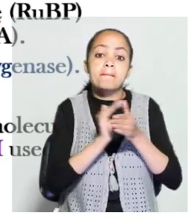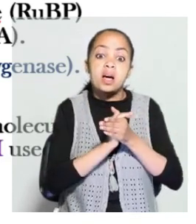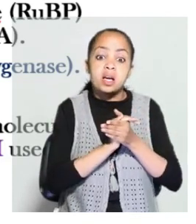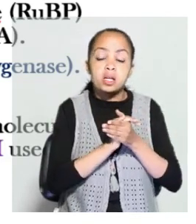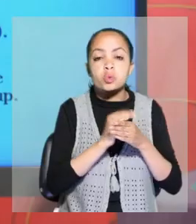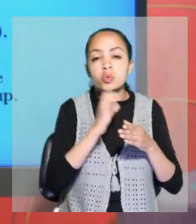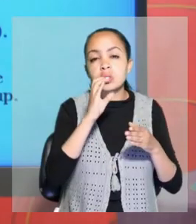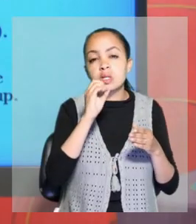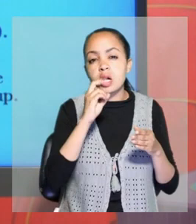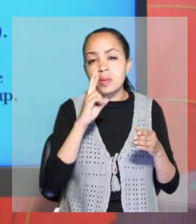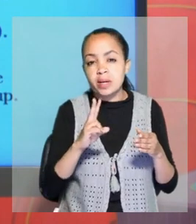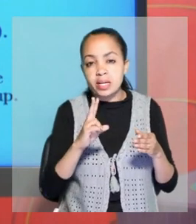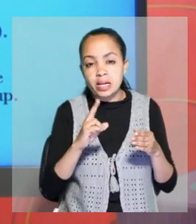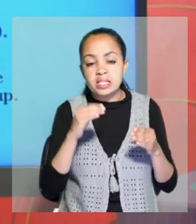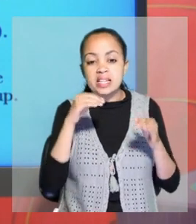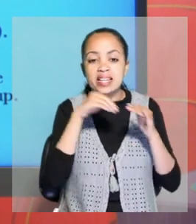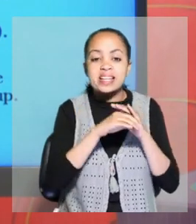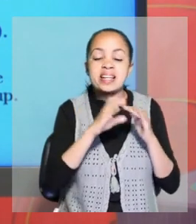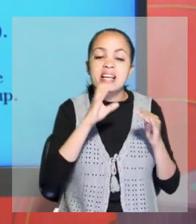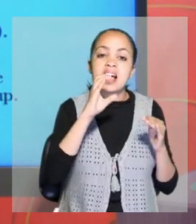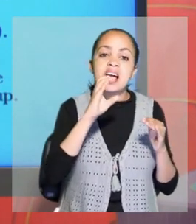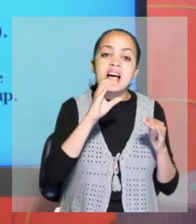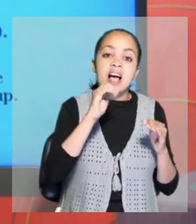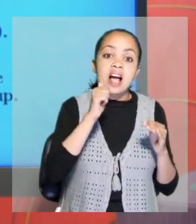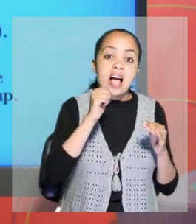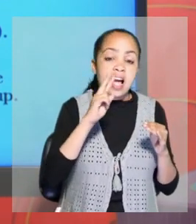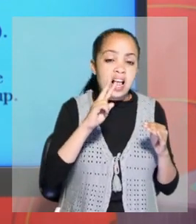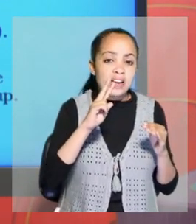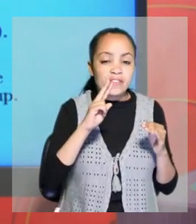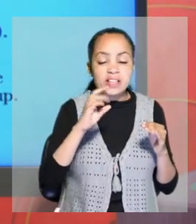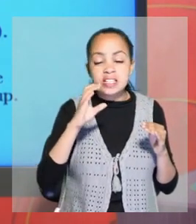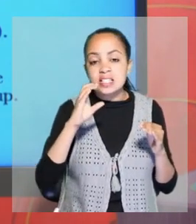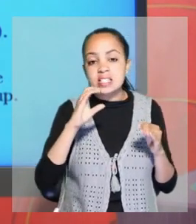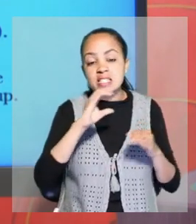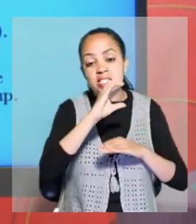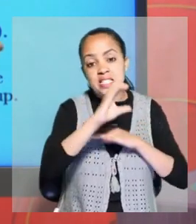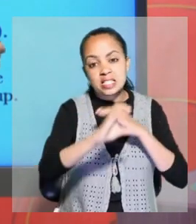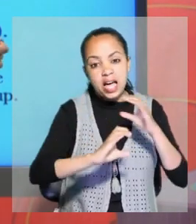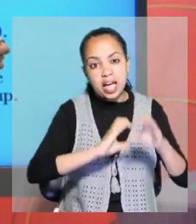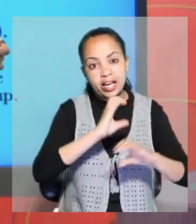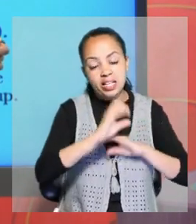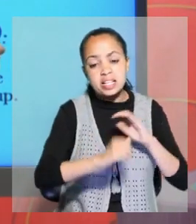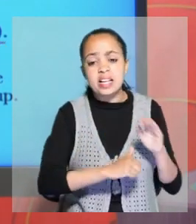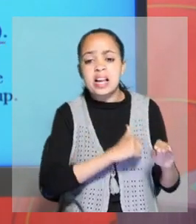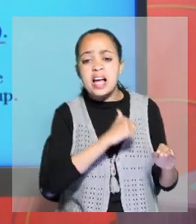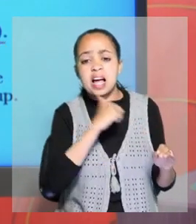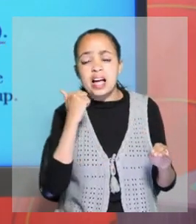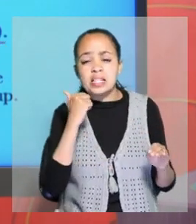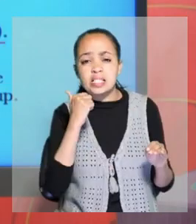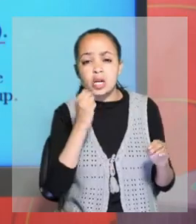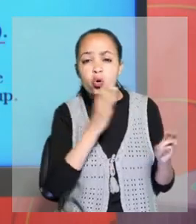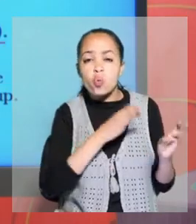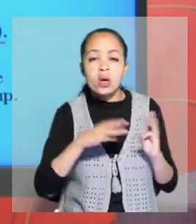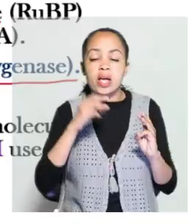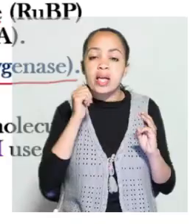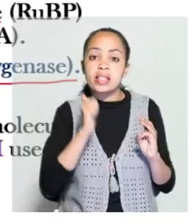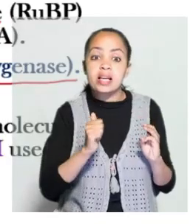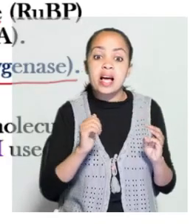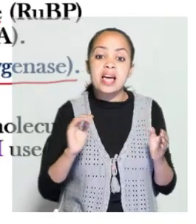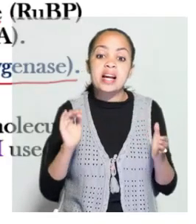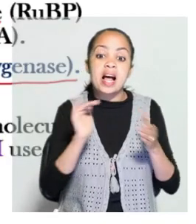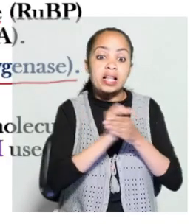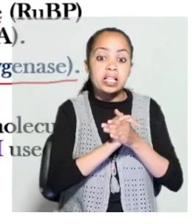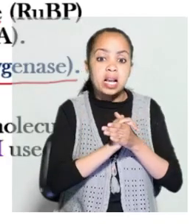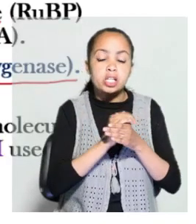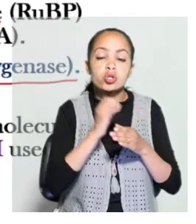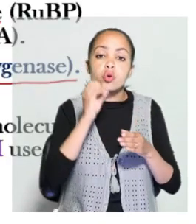carbon dioxide in Calvin cycle. And again, in another case, it can be catalyzed the binding with